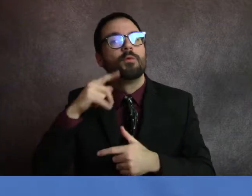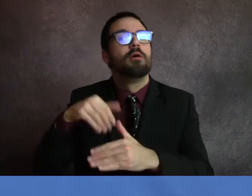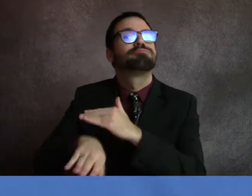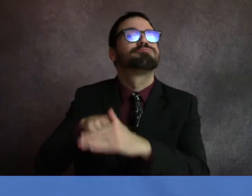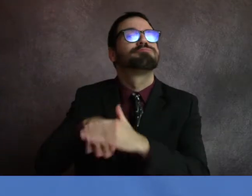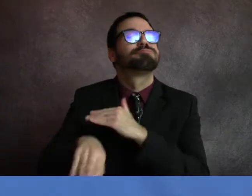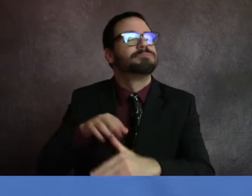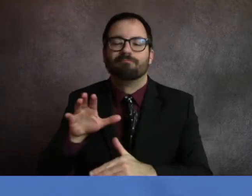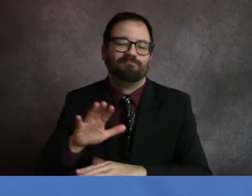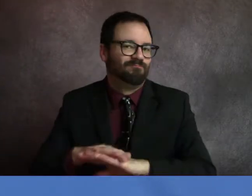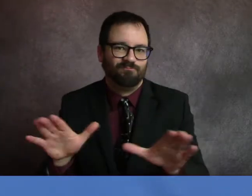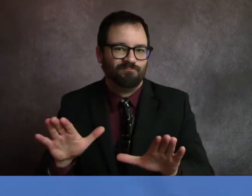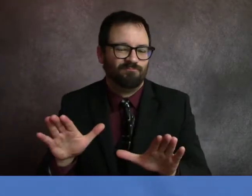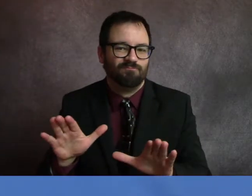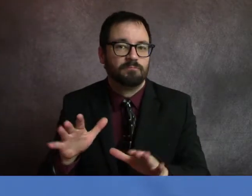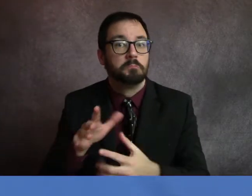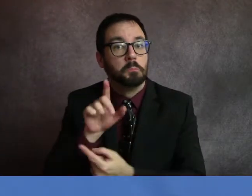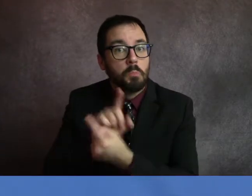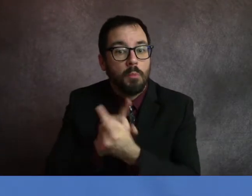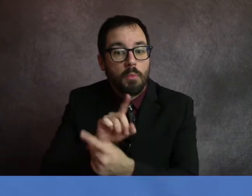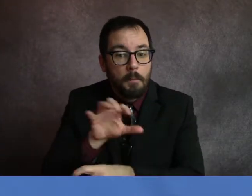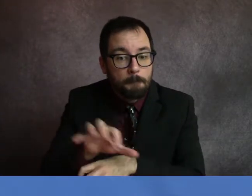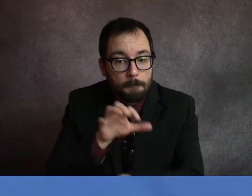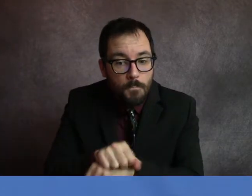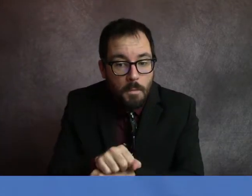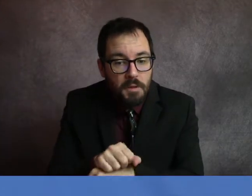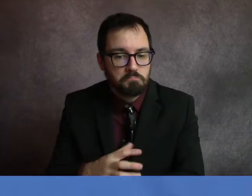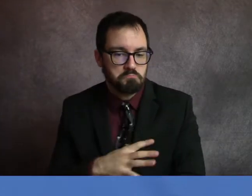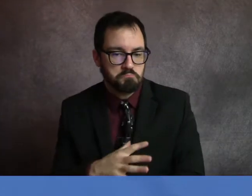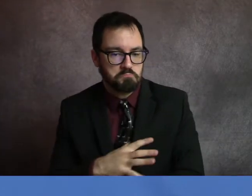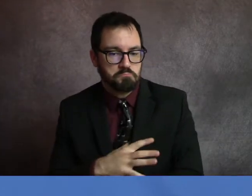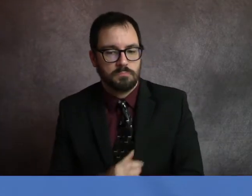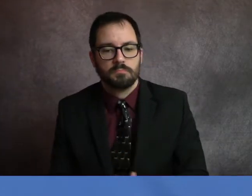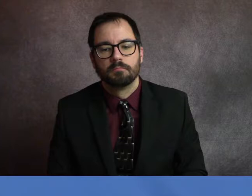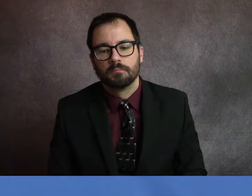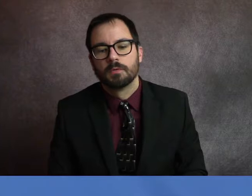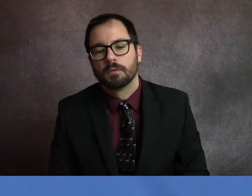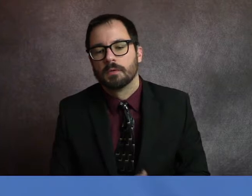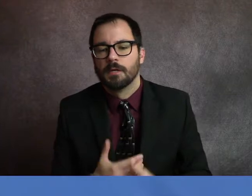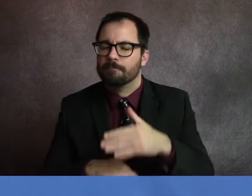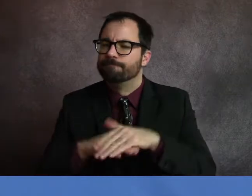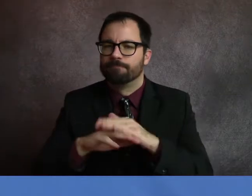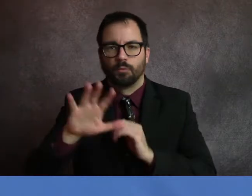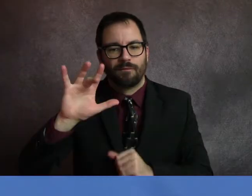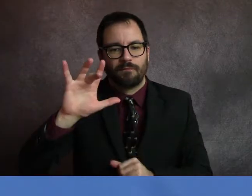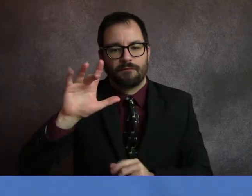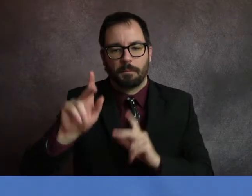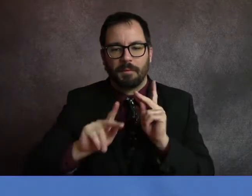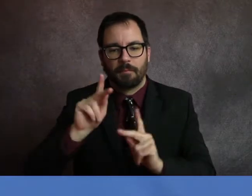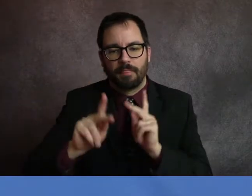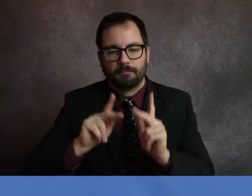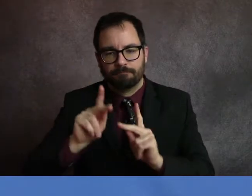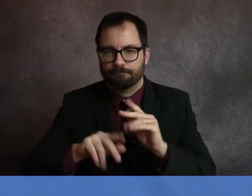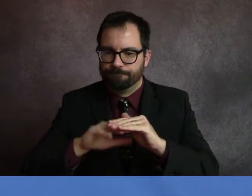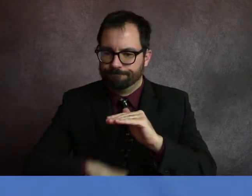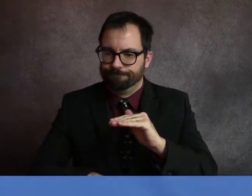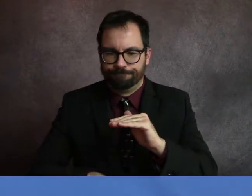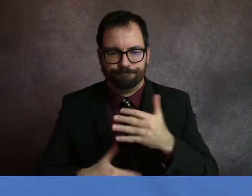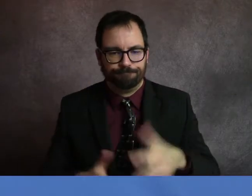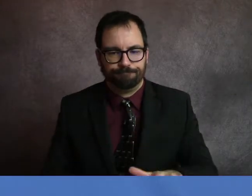space restrictions. Outdoor gym activity can operate with fewer than 25 people following the Phase 2